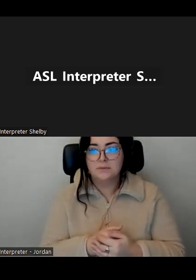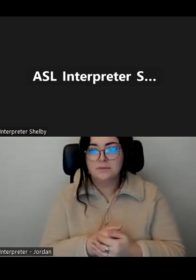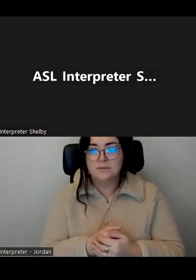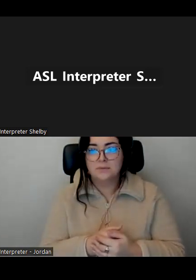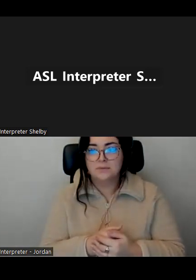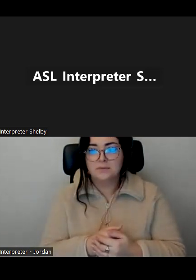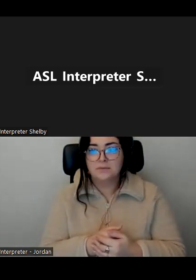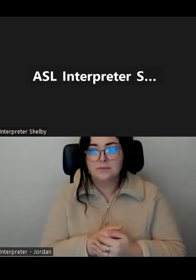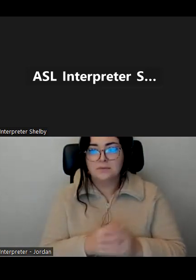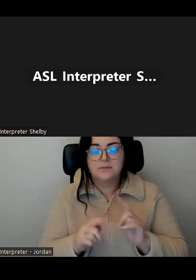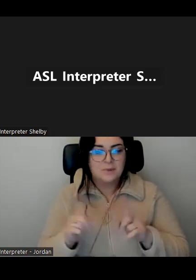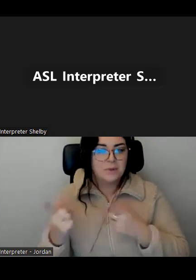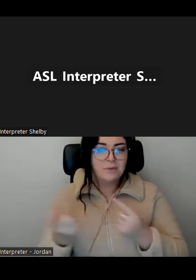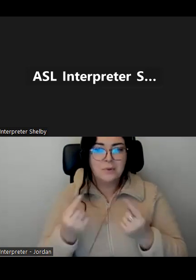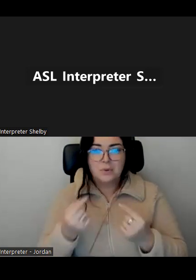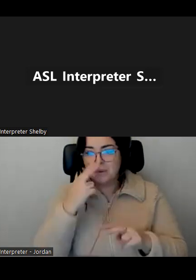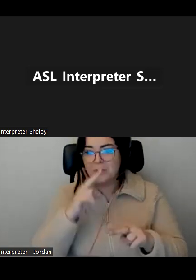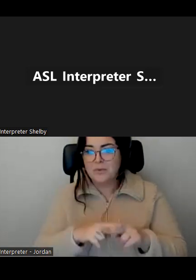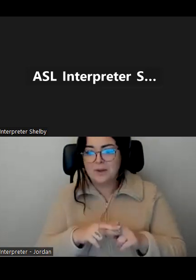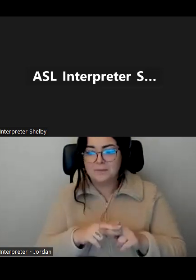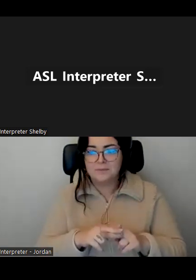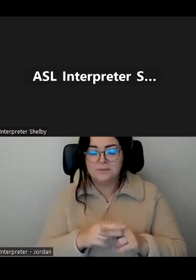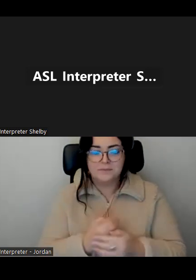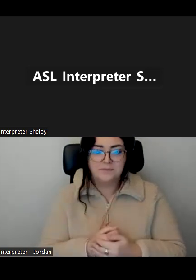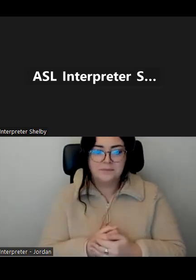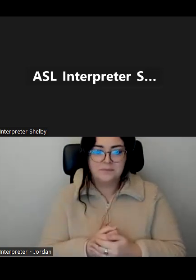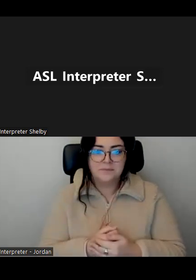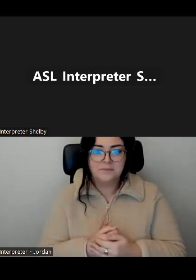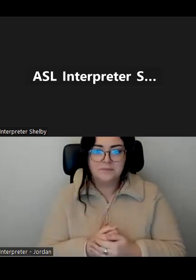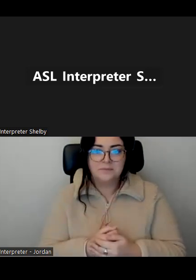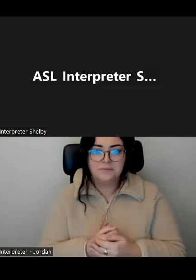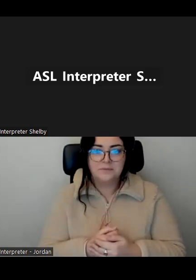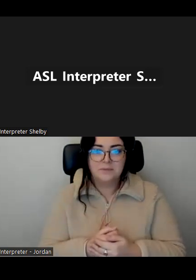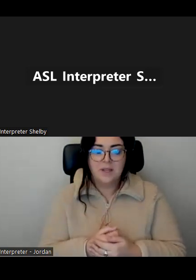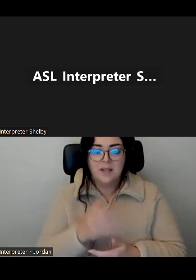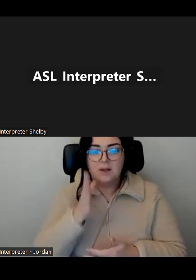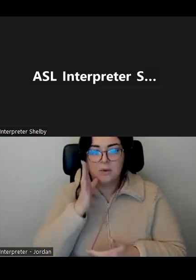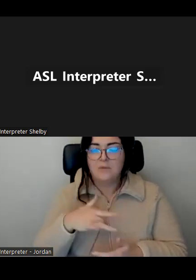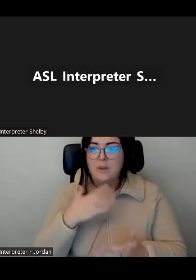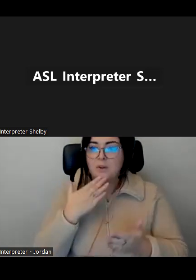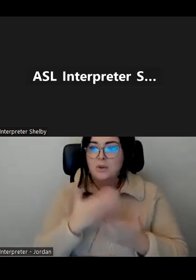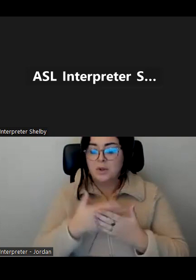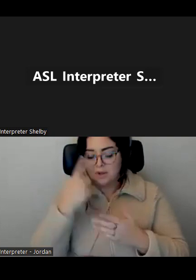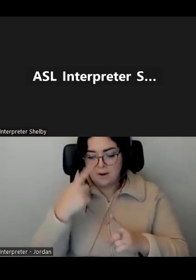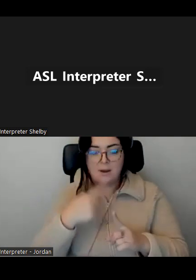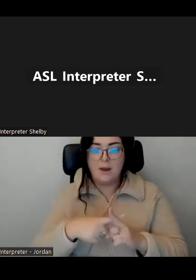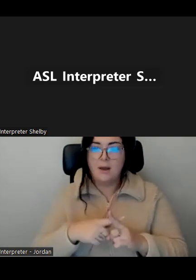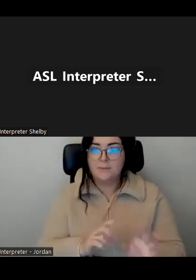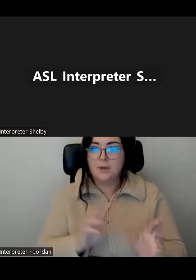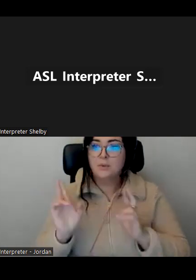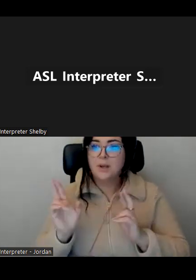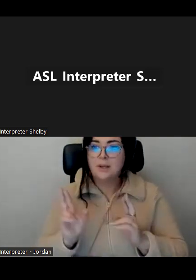different things like that, doing hobbies and things you enjoy that are going to put you in a good place for coping with that change and help you